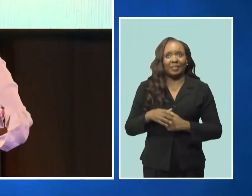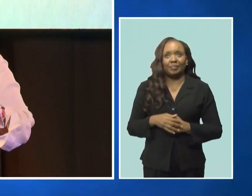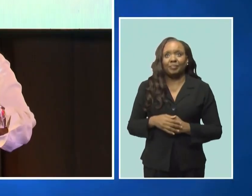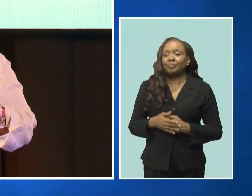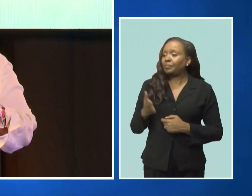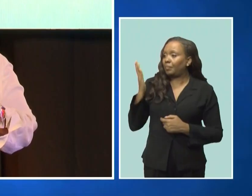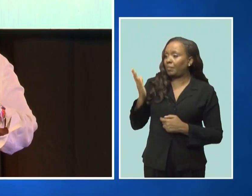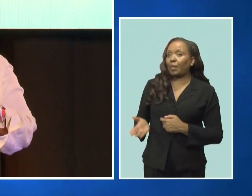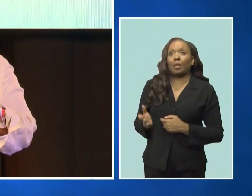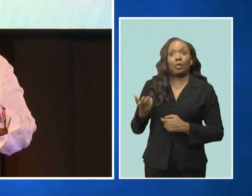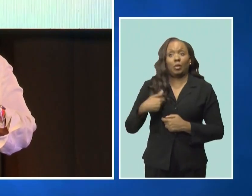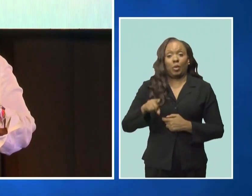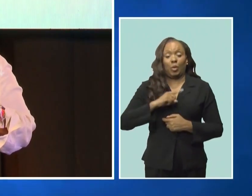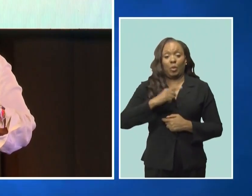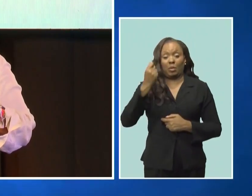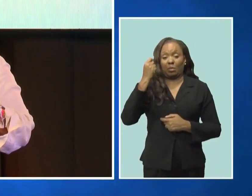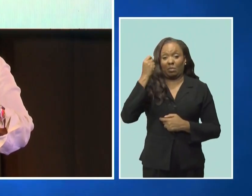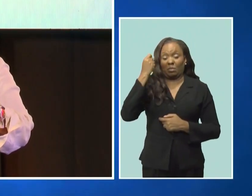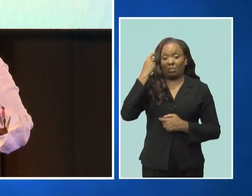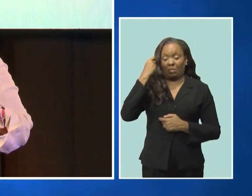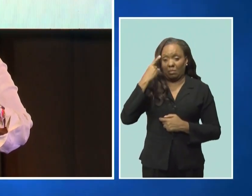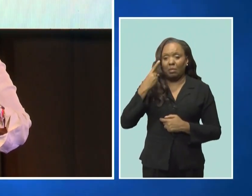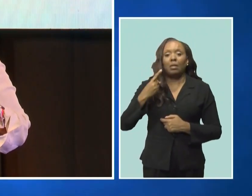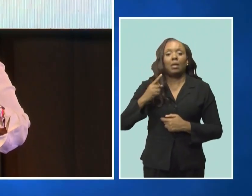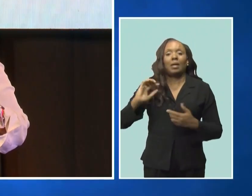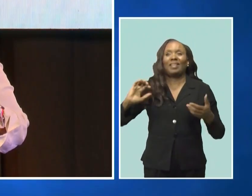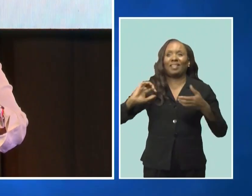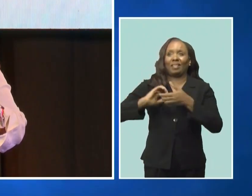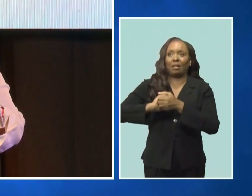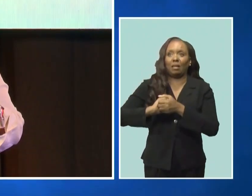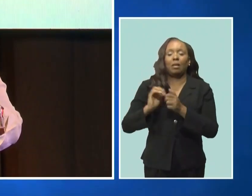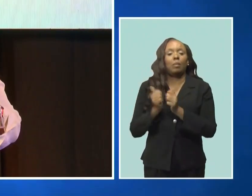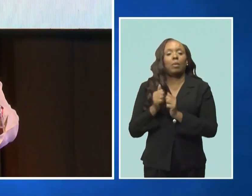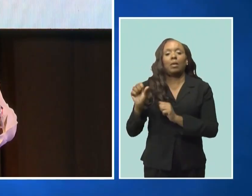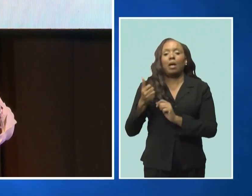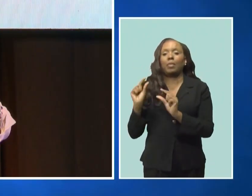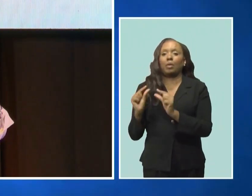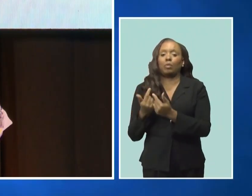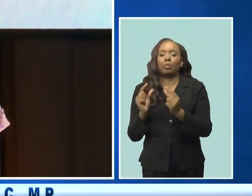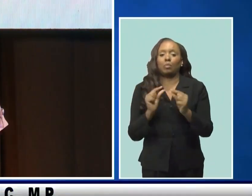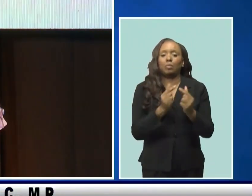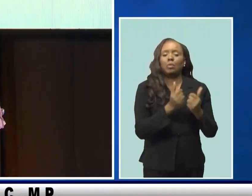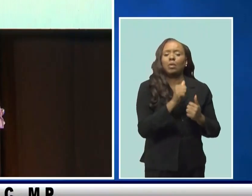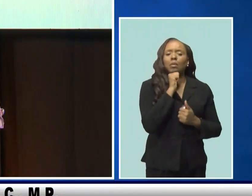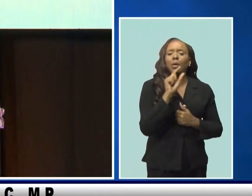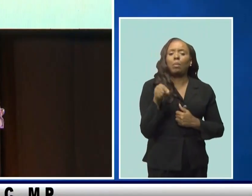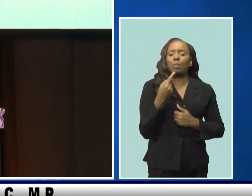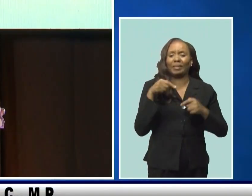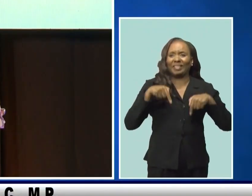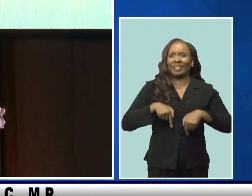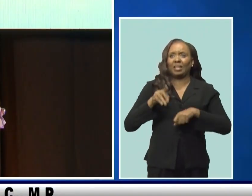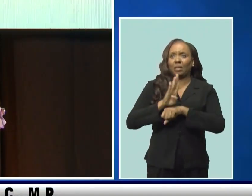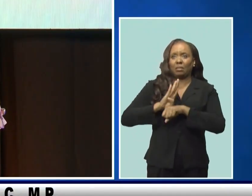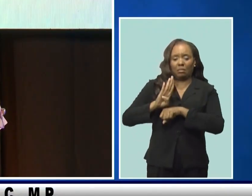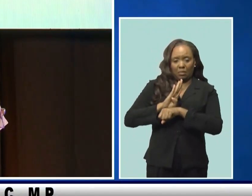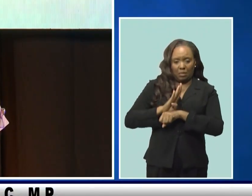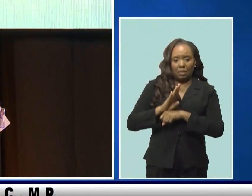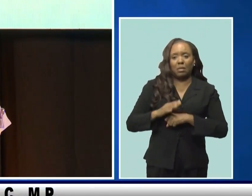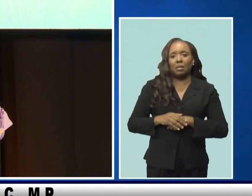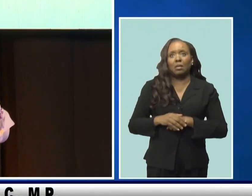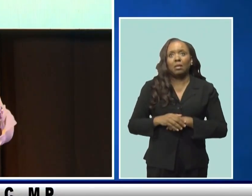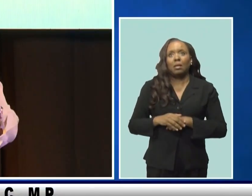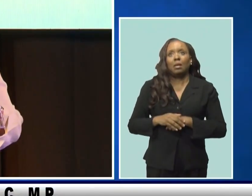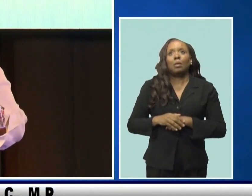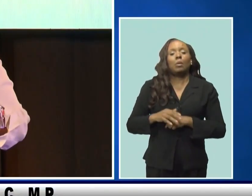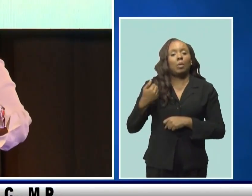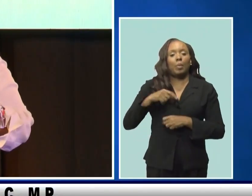Recognizing that the partnerships will come with entities outside of Barbados, as we have already established with XQ